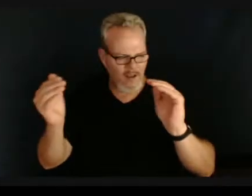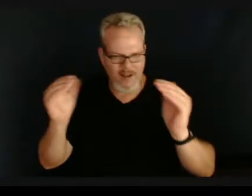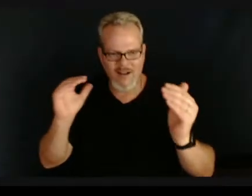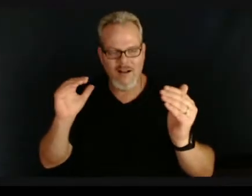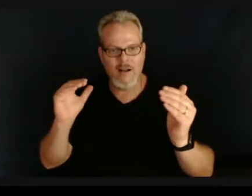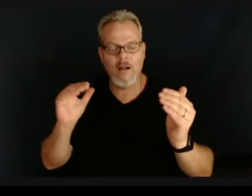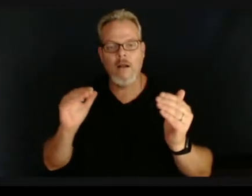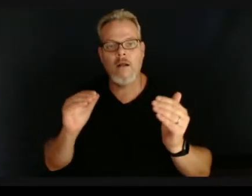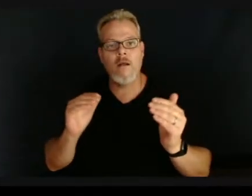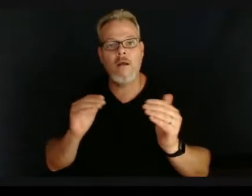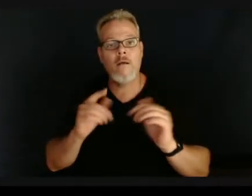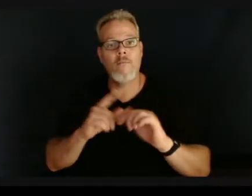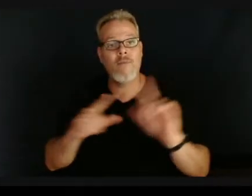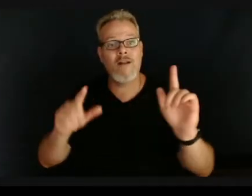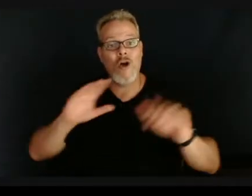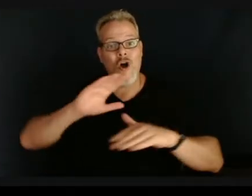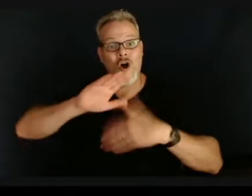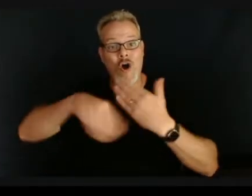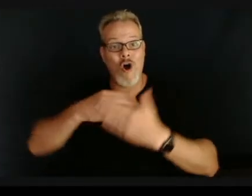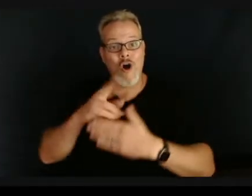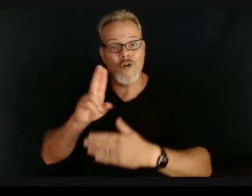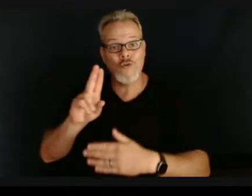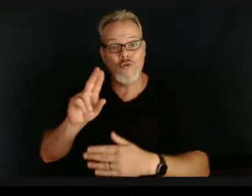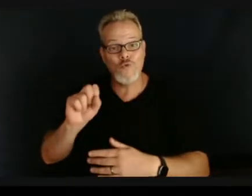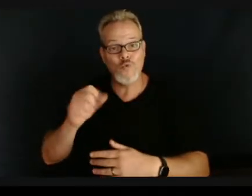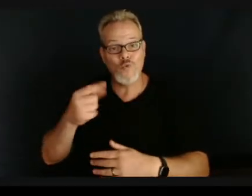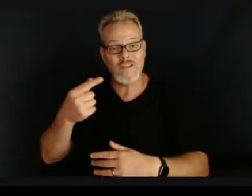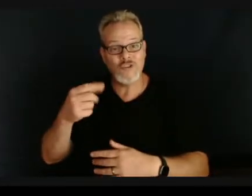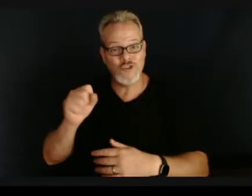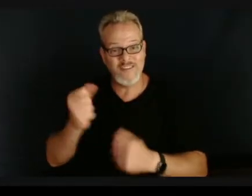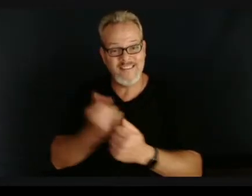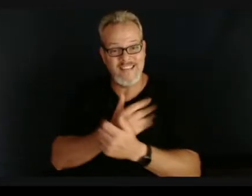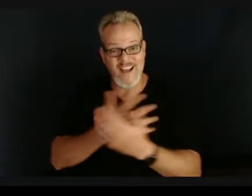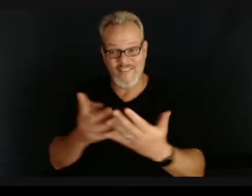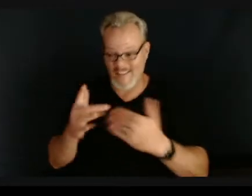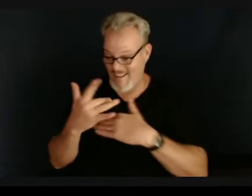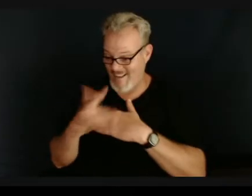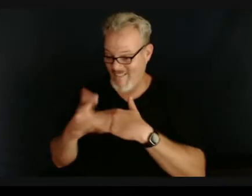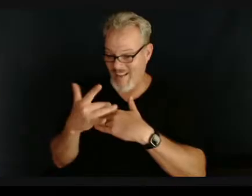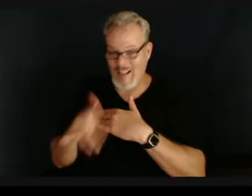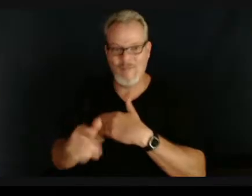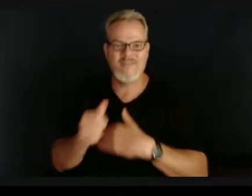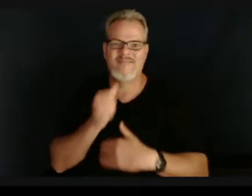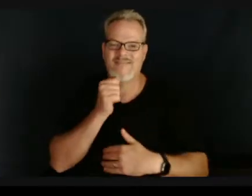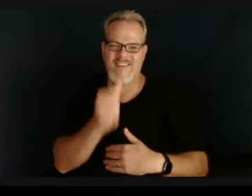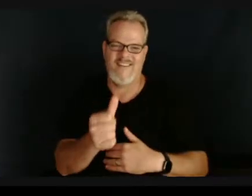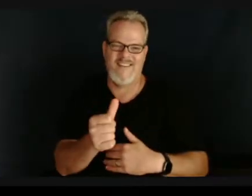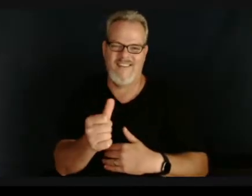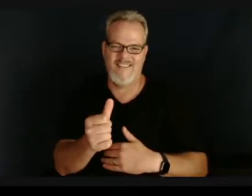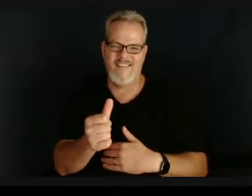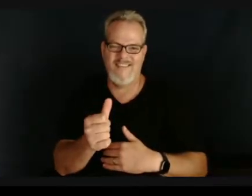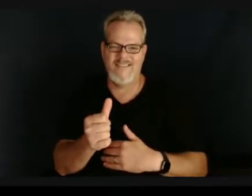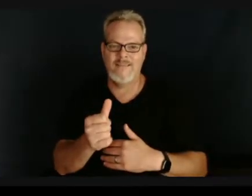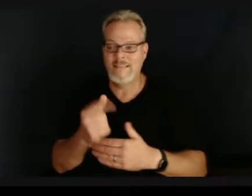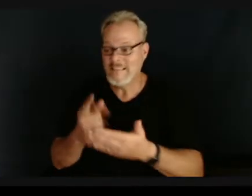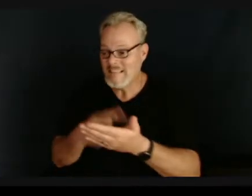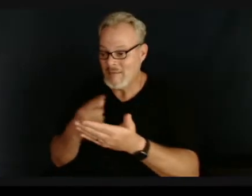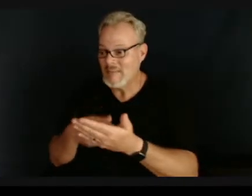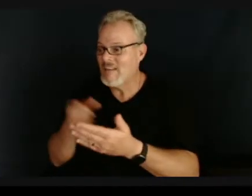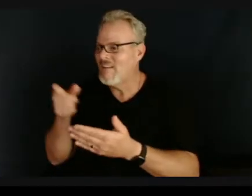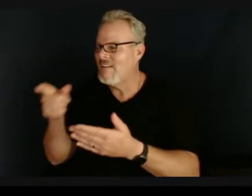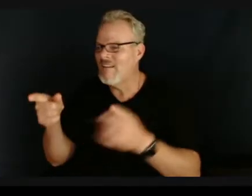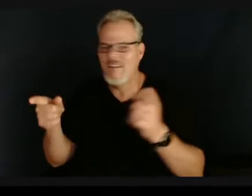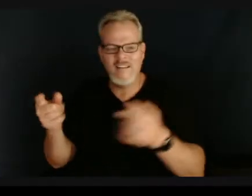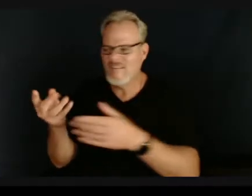difficult with not all USGS data being online and getting updated, and there's a lot of stuff getting broken on our website. It's not the